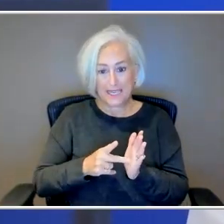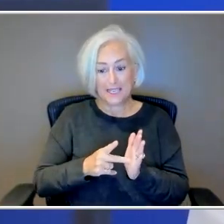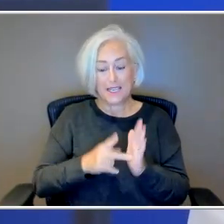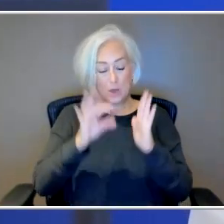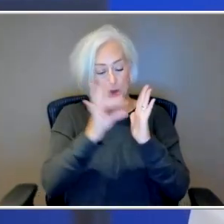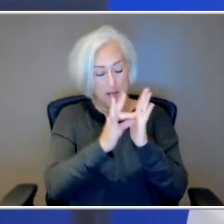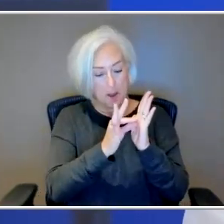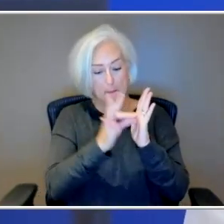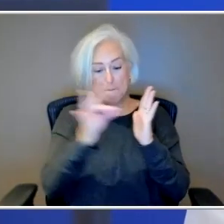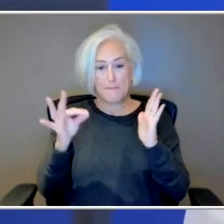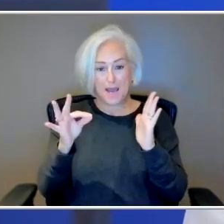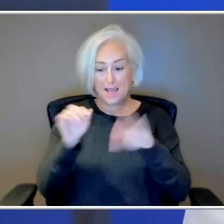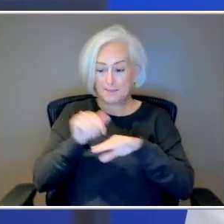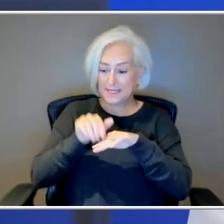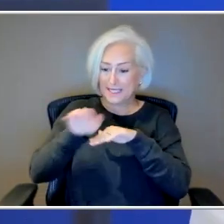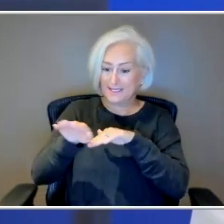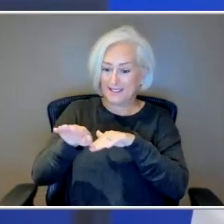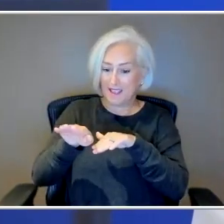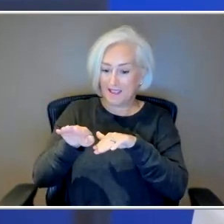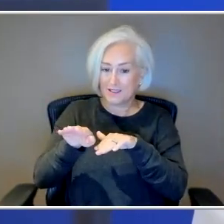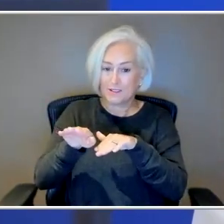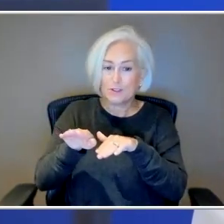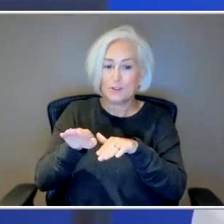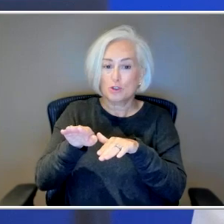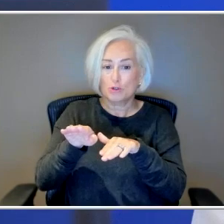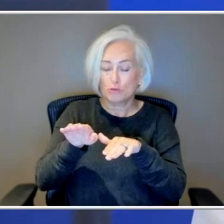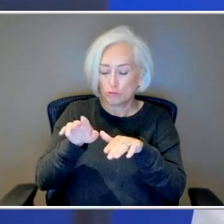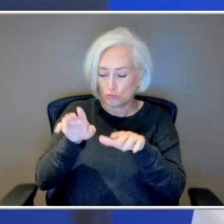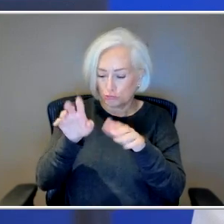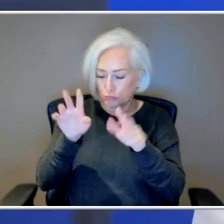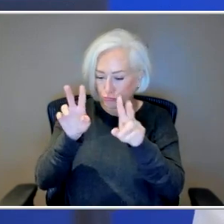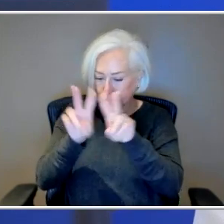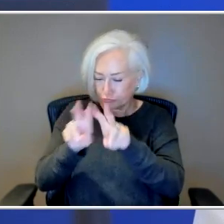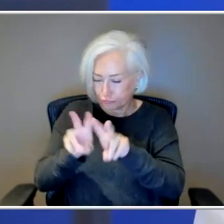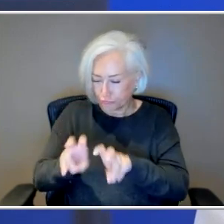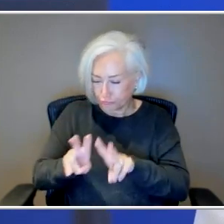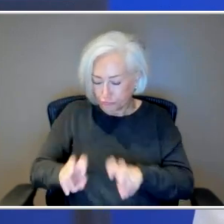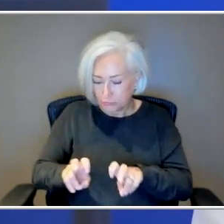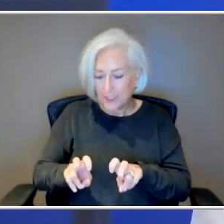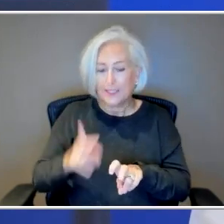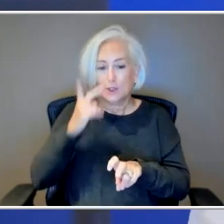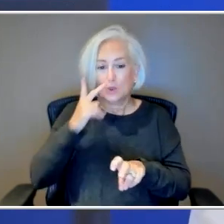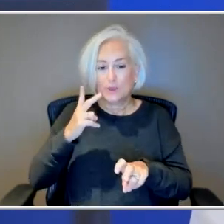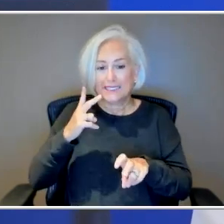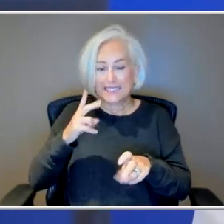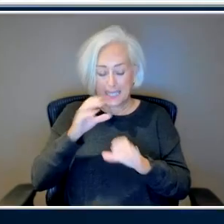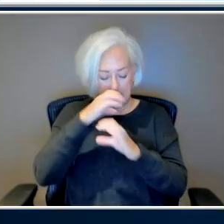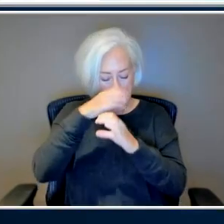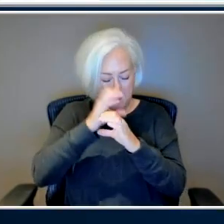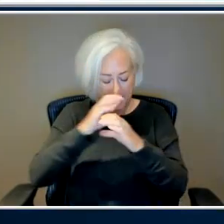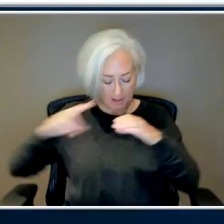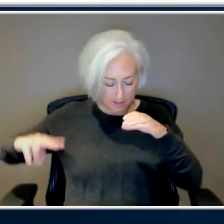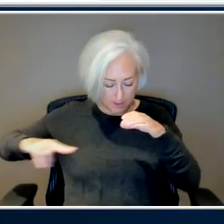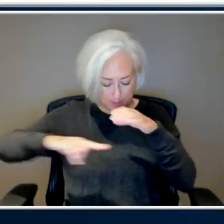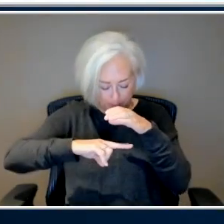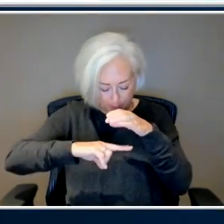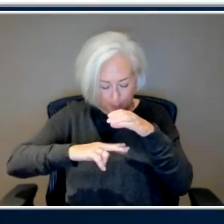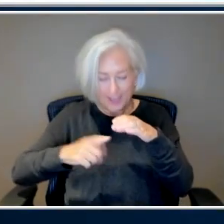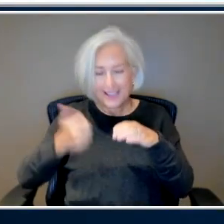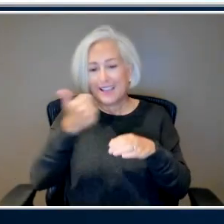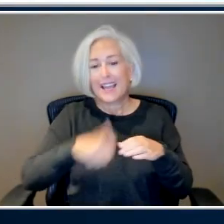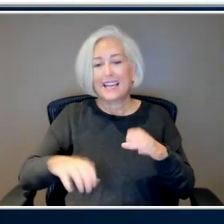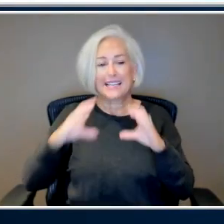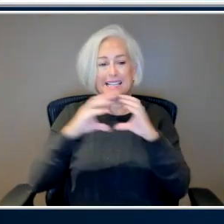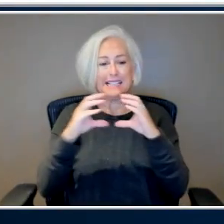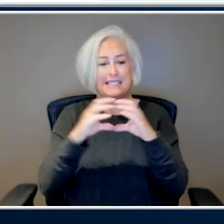the microscope, take a look and see if there are any inflammatory cells. So this is what histologically means. Okay, question from Jean again is,